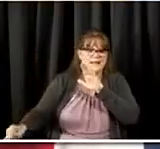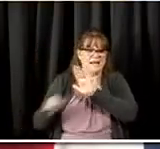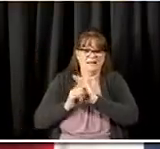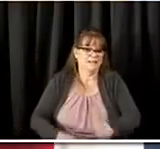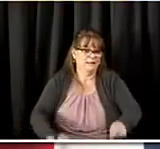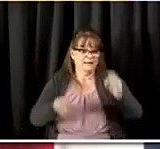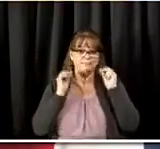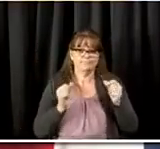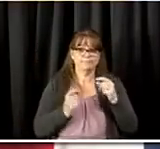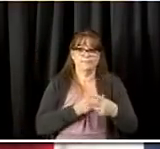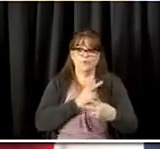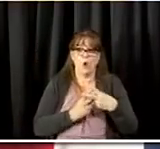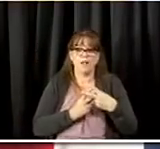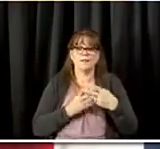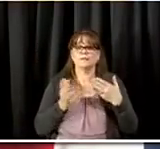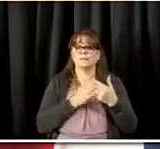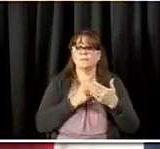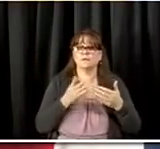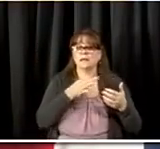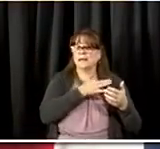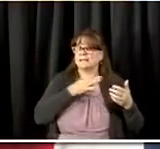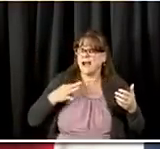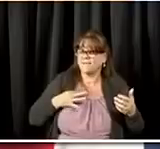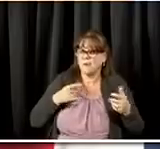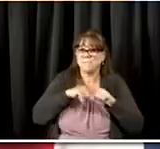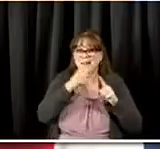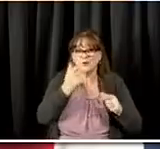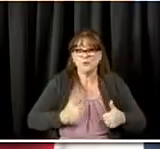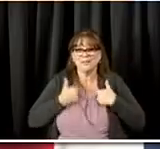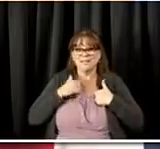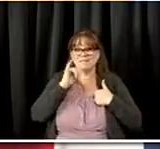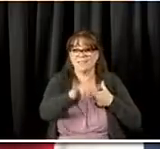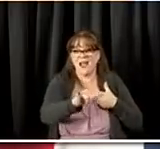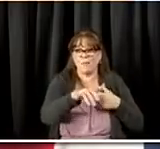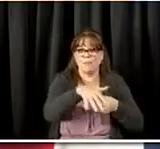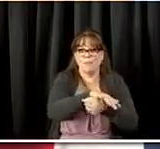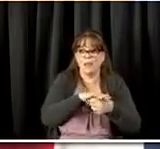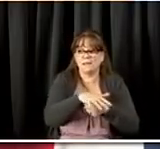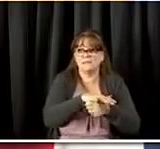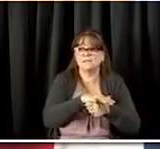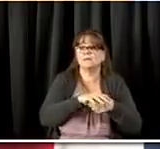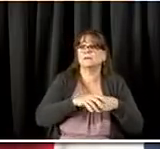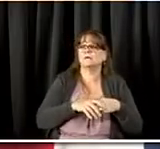facility, but also, using infection control practices, cohorting